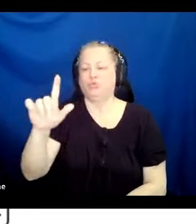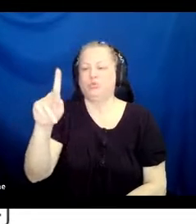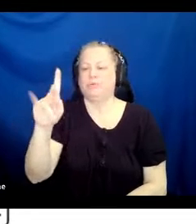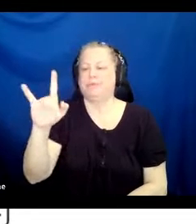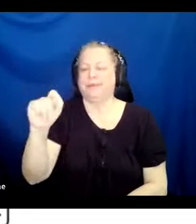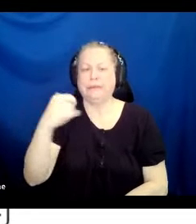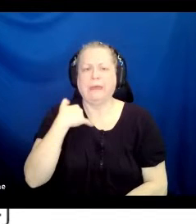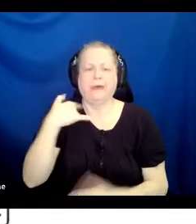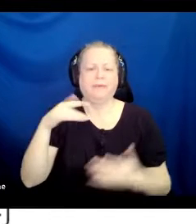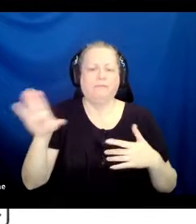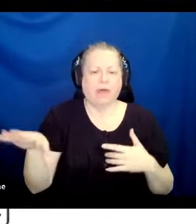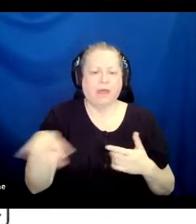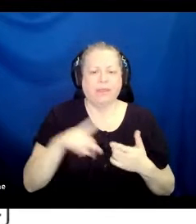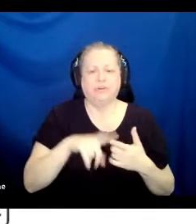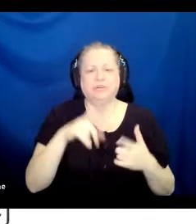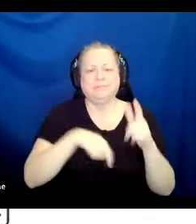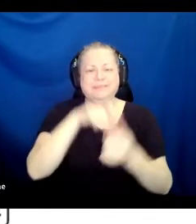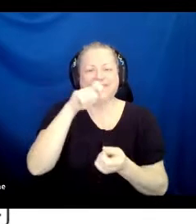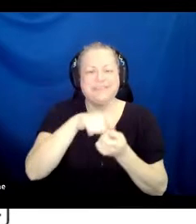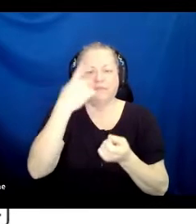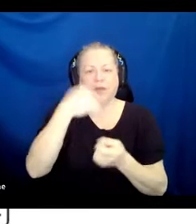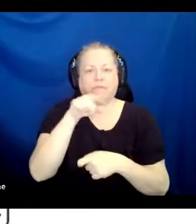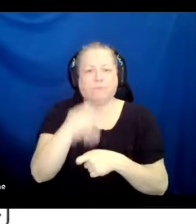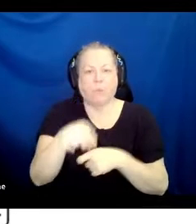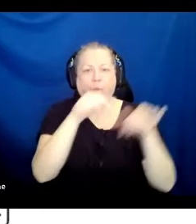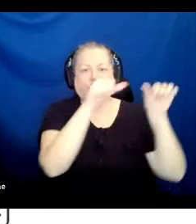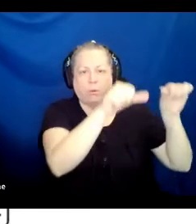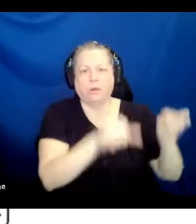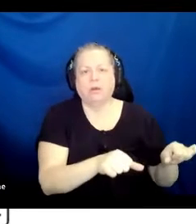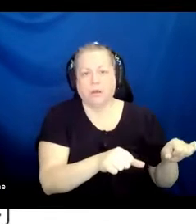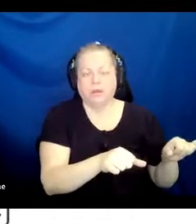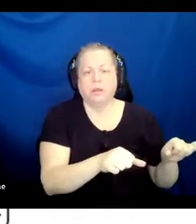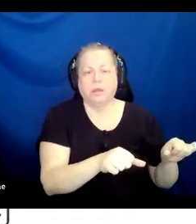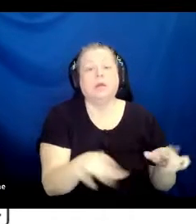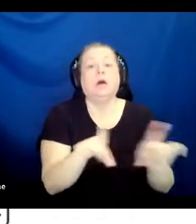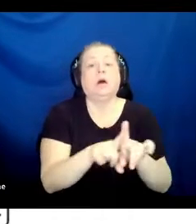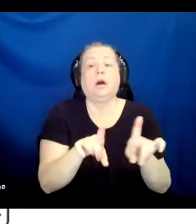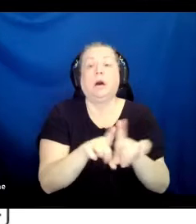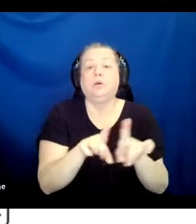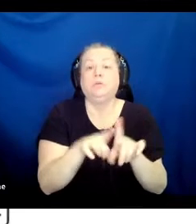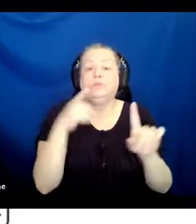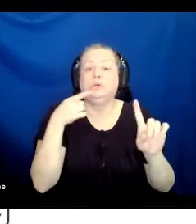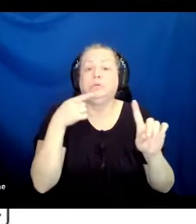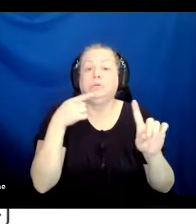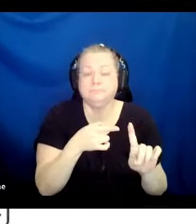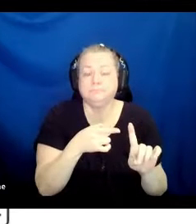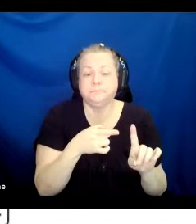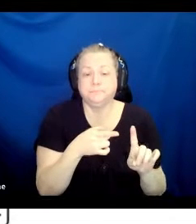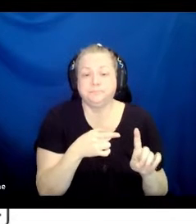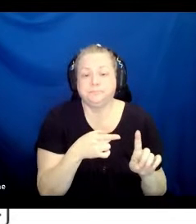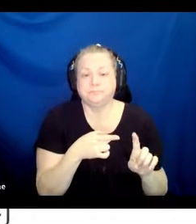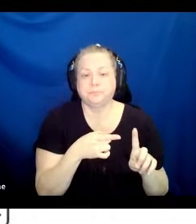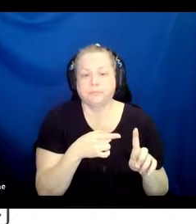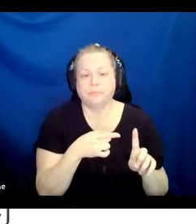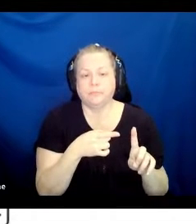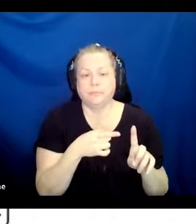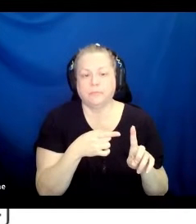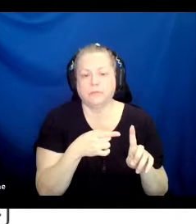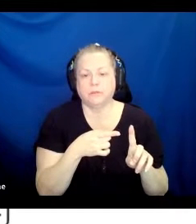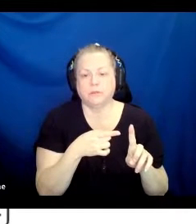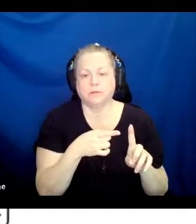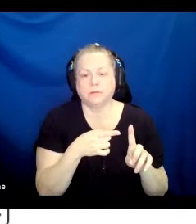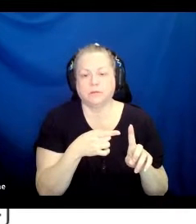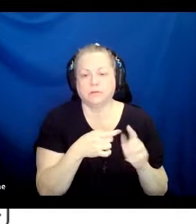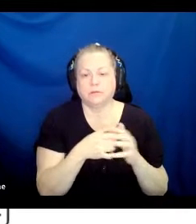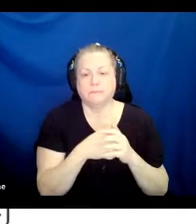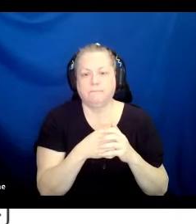flyers specifically for this purpose. And I also want to highlight that we just are live with